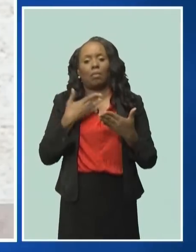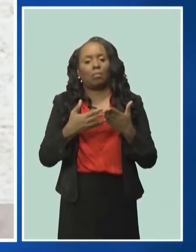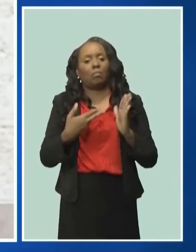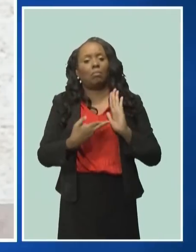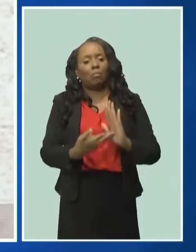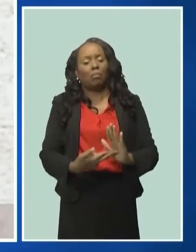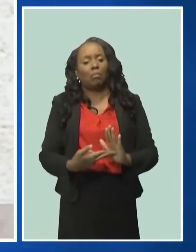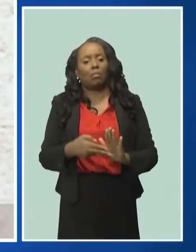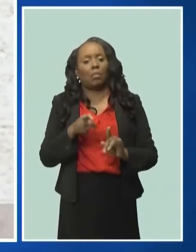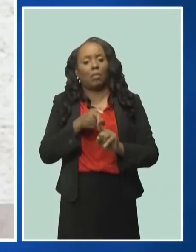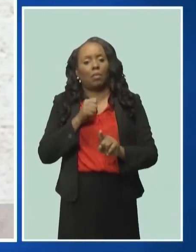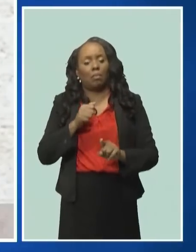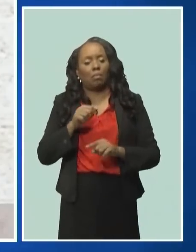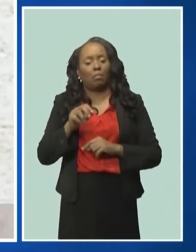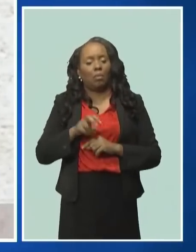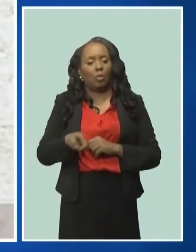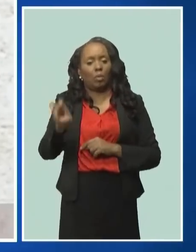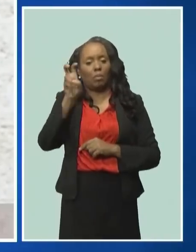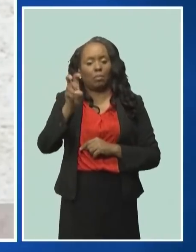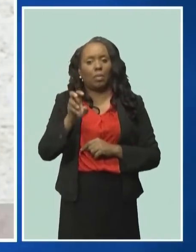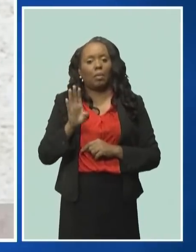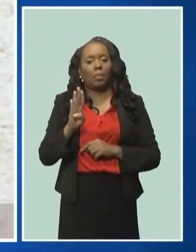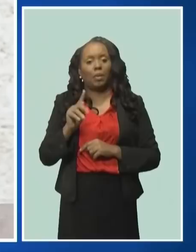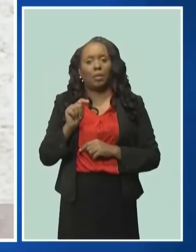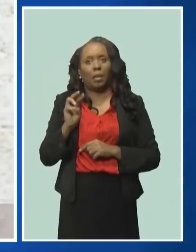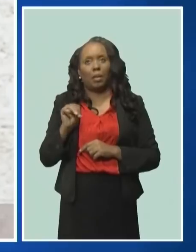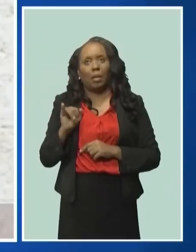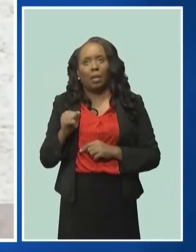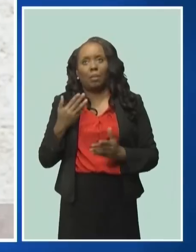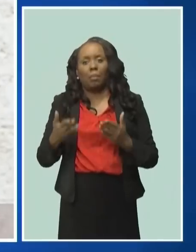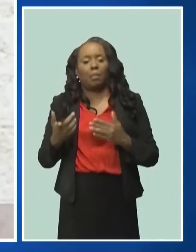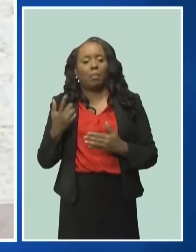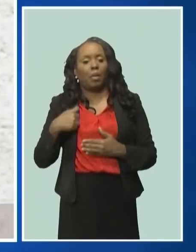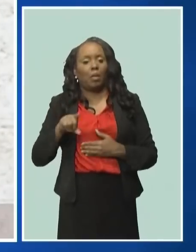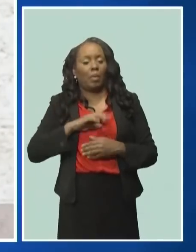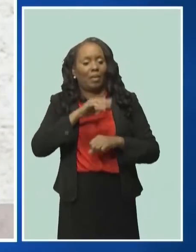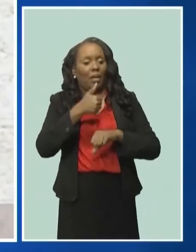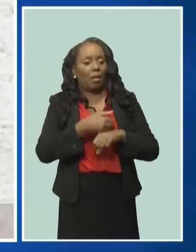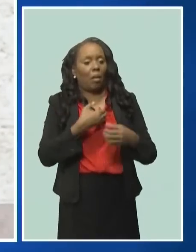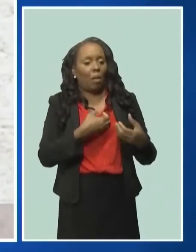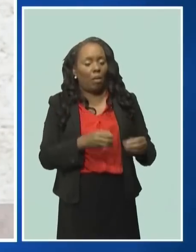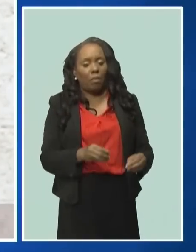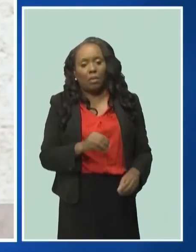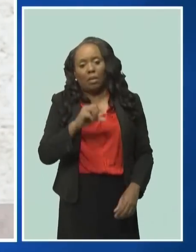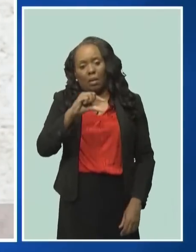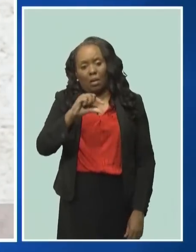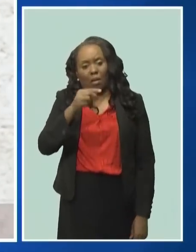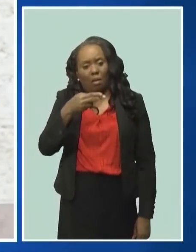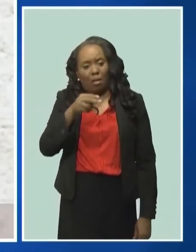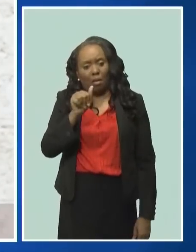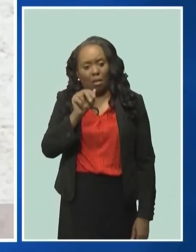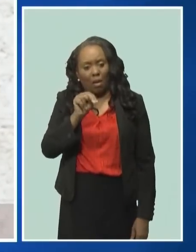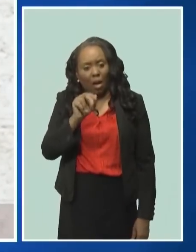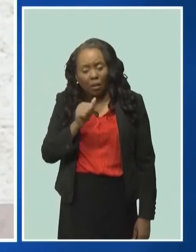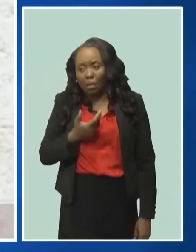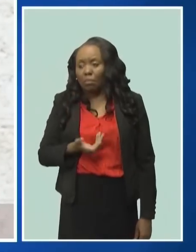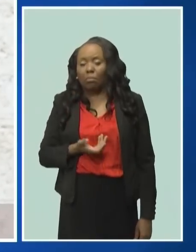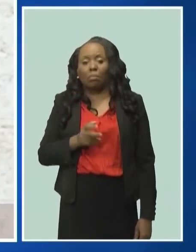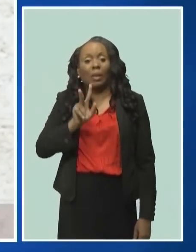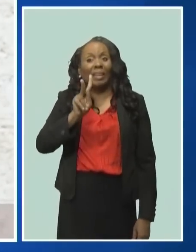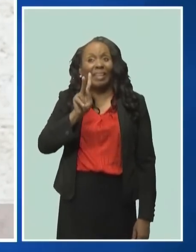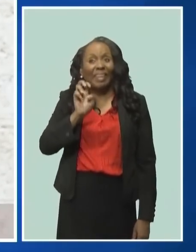tourism BTMI, having an office maybe in Ghana, maybe in Kenya,